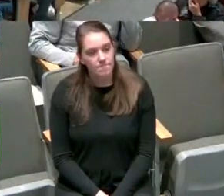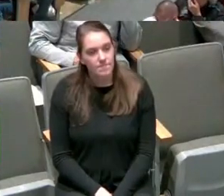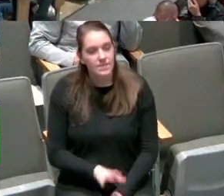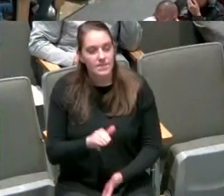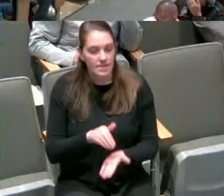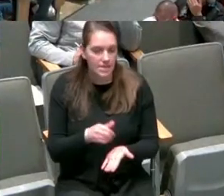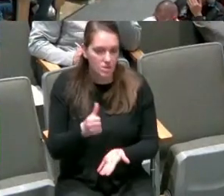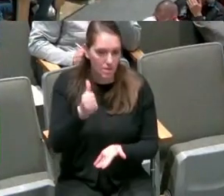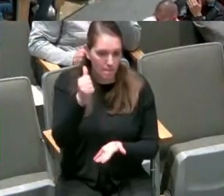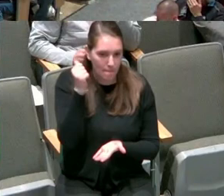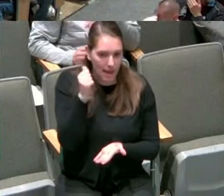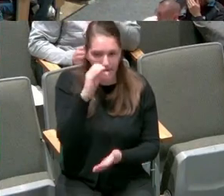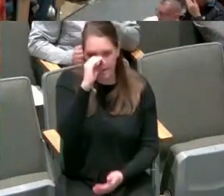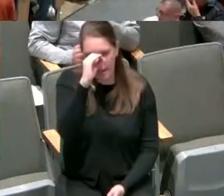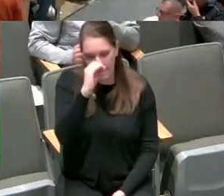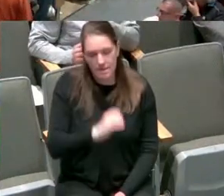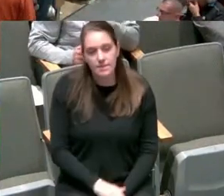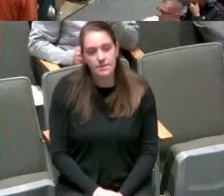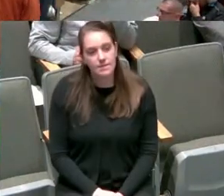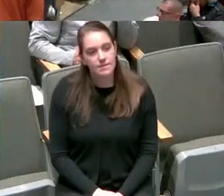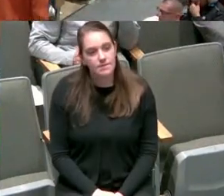Center back zero